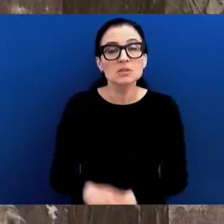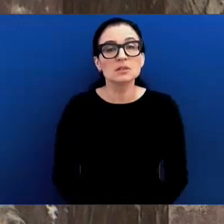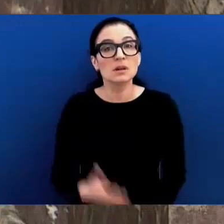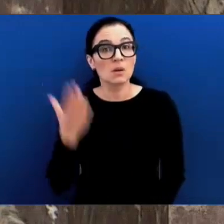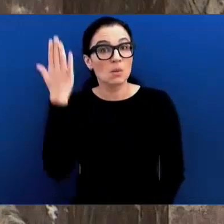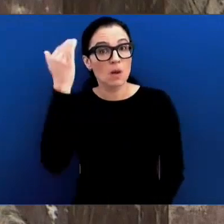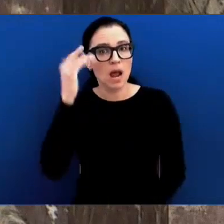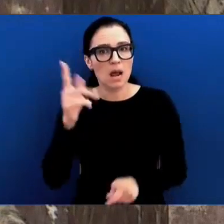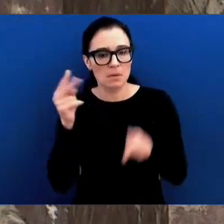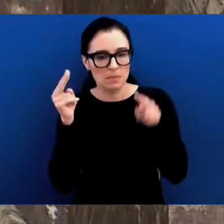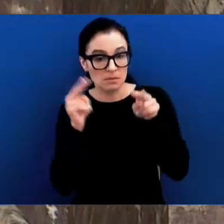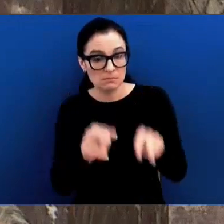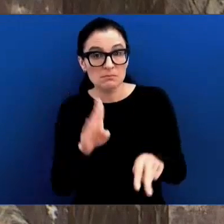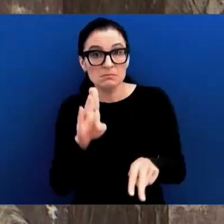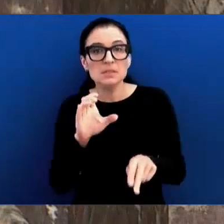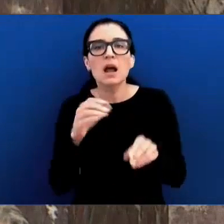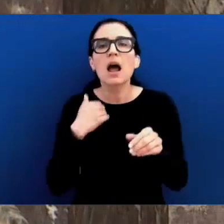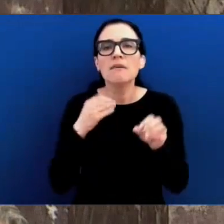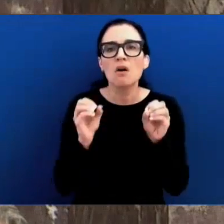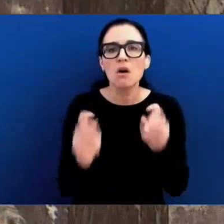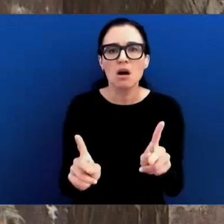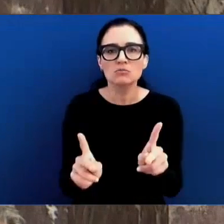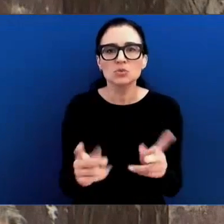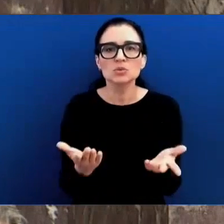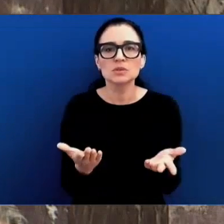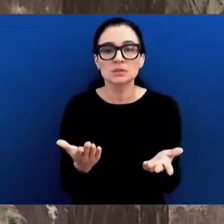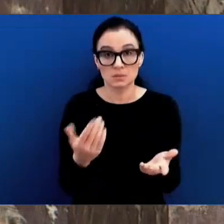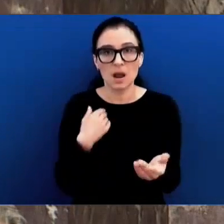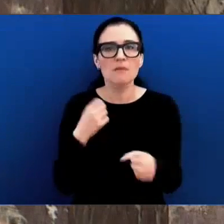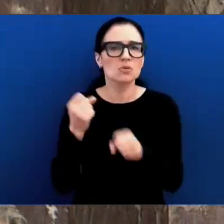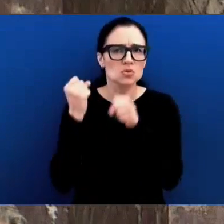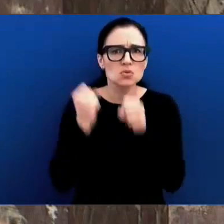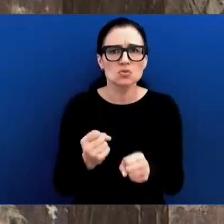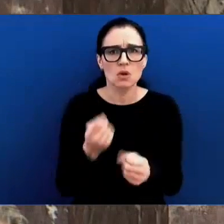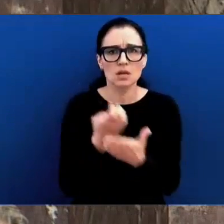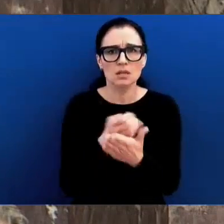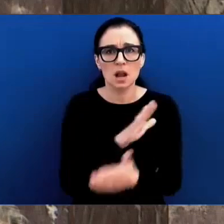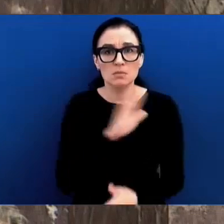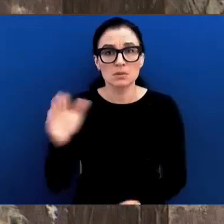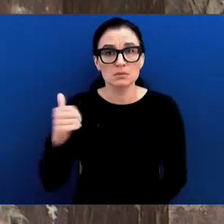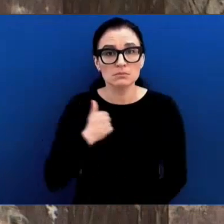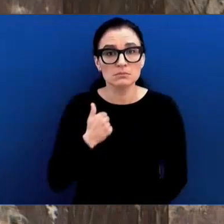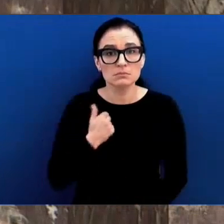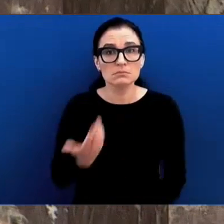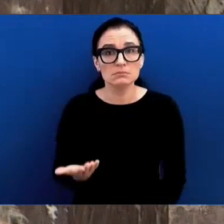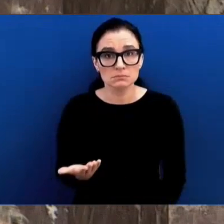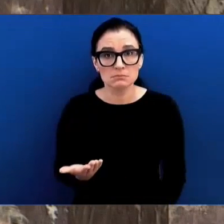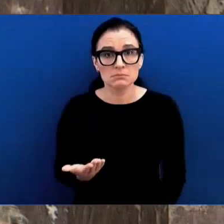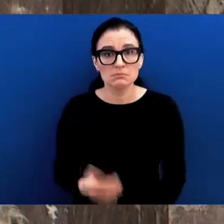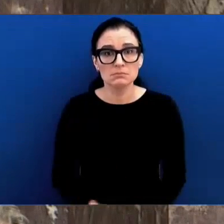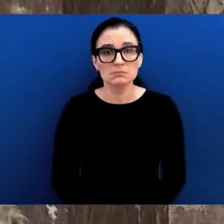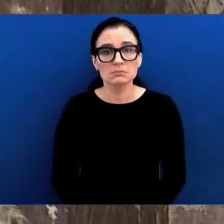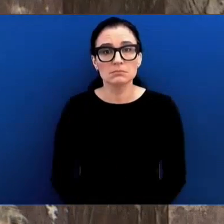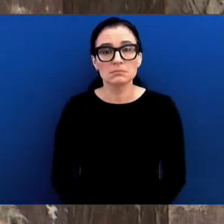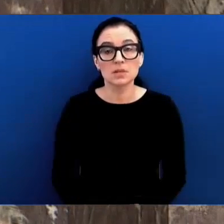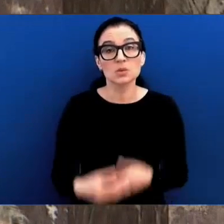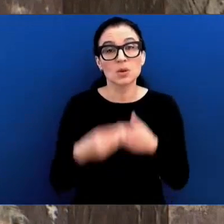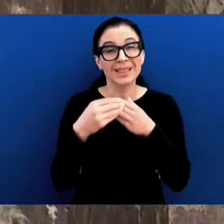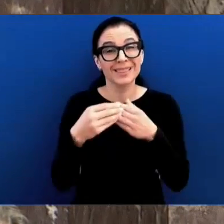the strongest economy in the country. Now, Honourable Speaker, Leader of the Opposition talks about carbon tax, Honourable